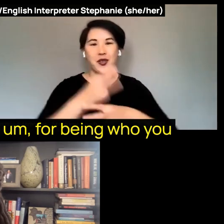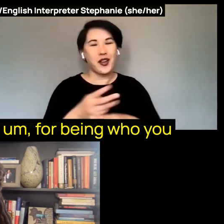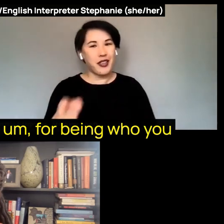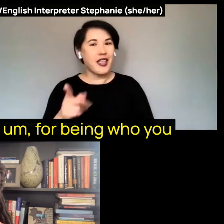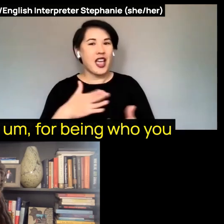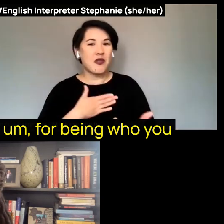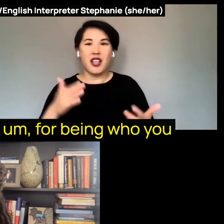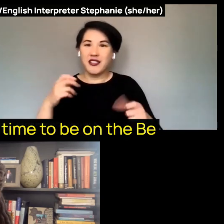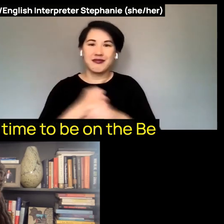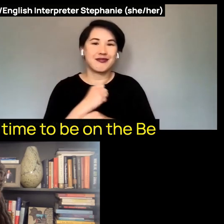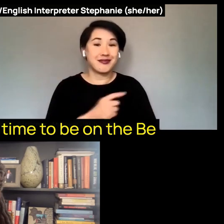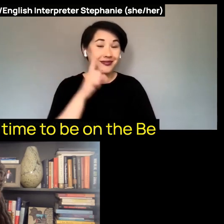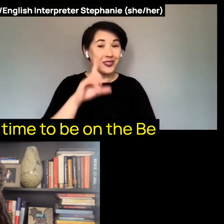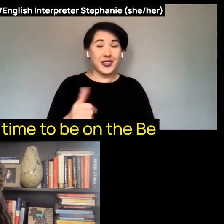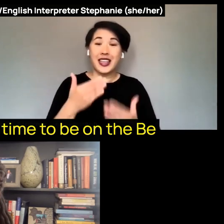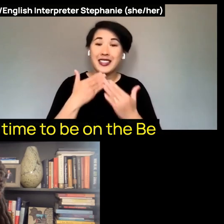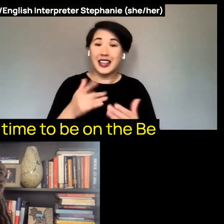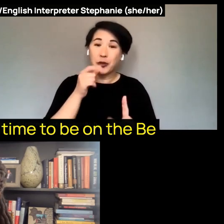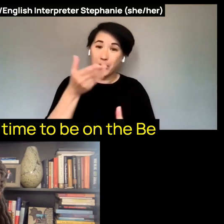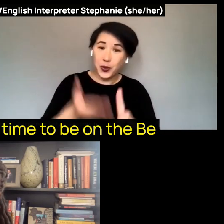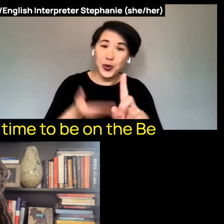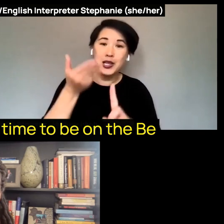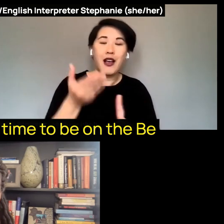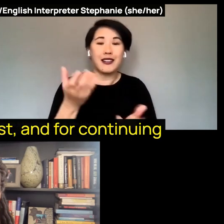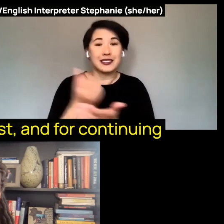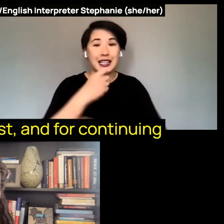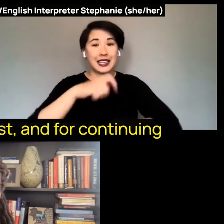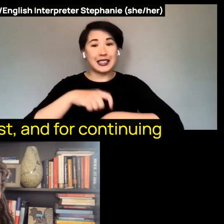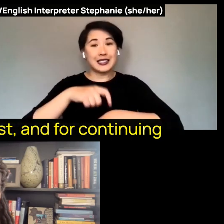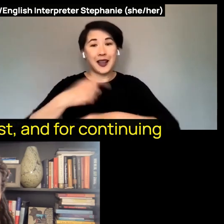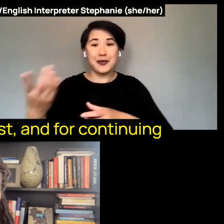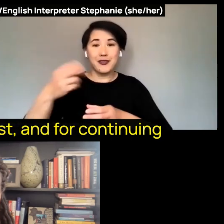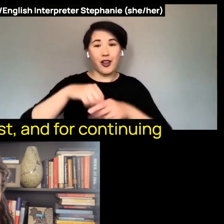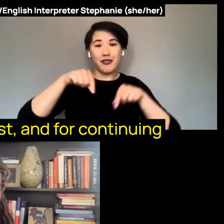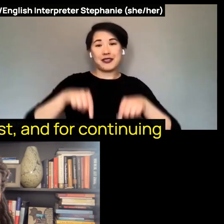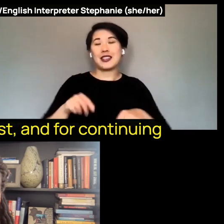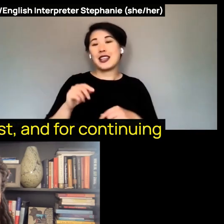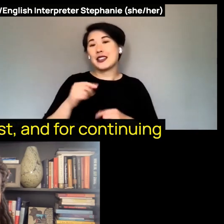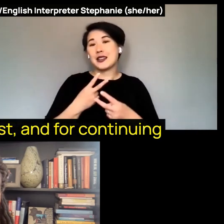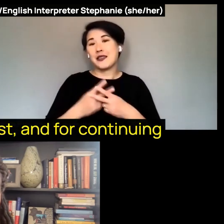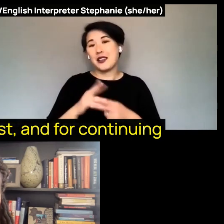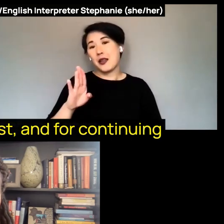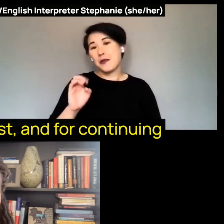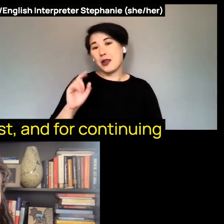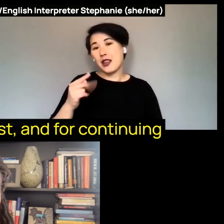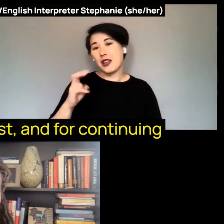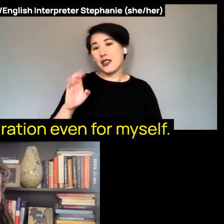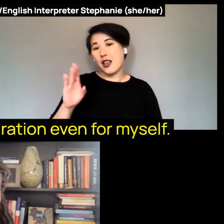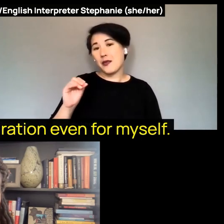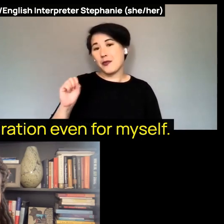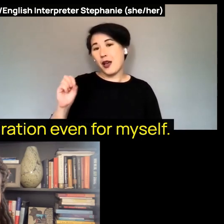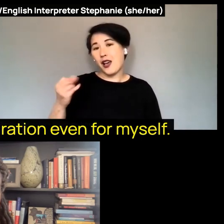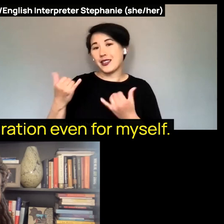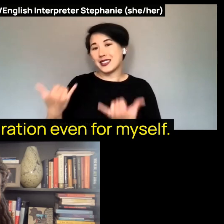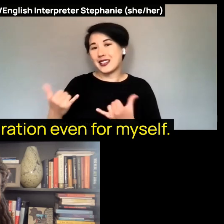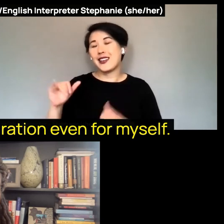for being who you are, for taking some time to be on the Be the Boss Now podcast, and for continuing to be